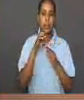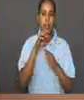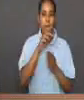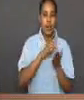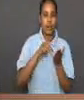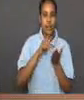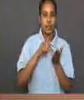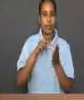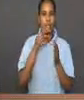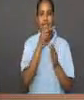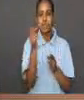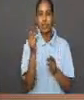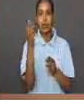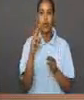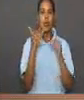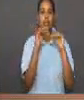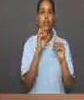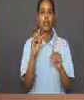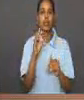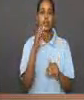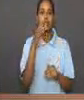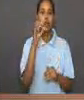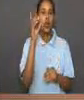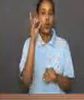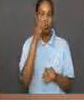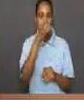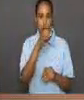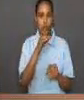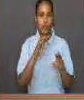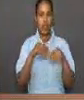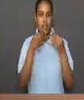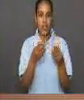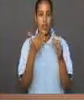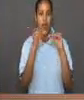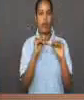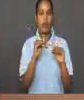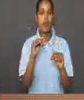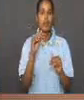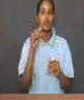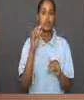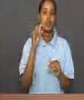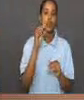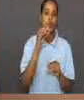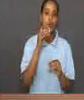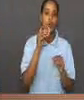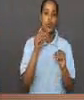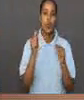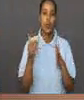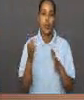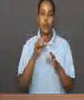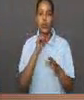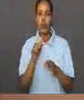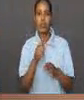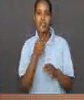or concentration of the solute in the given amount of solvent and not on